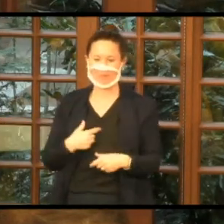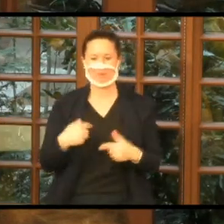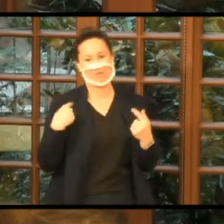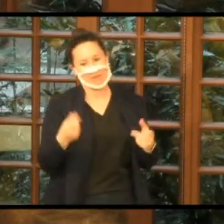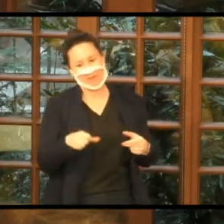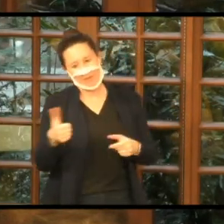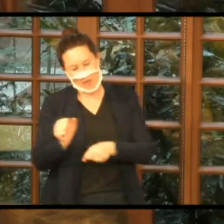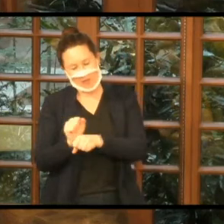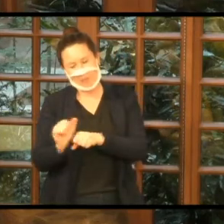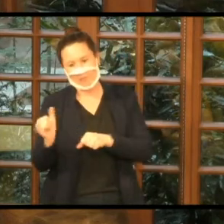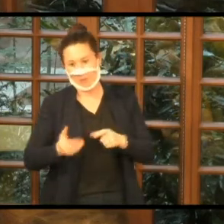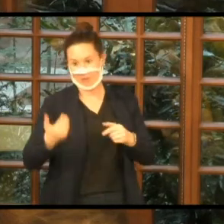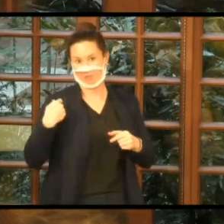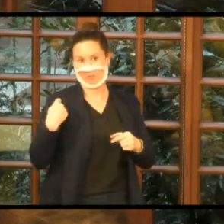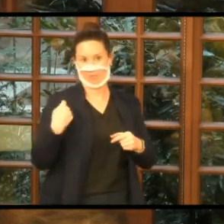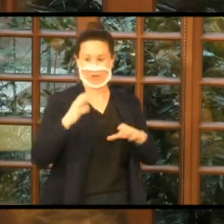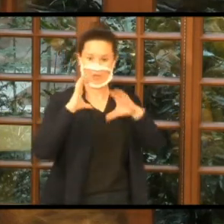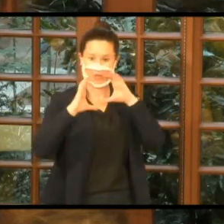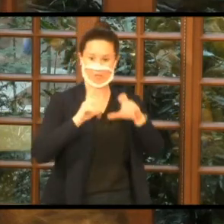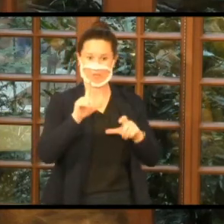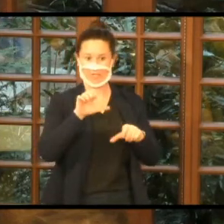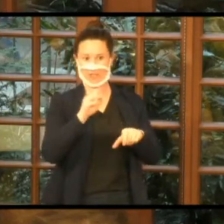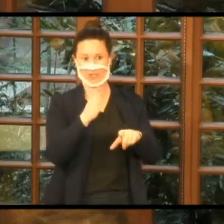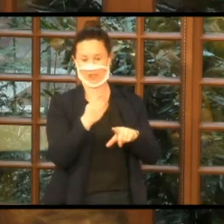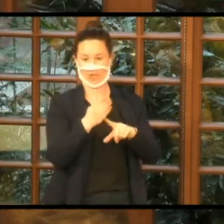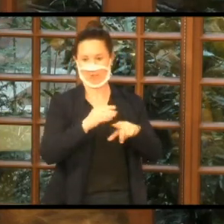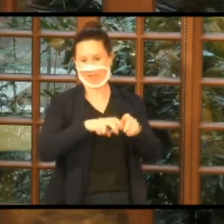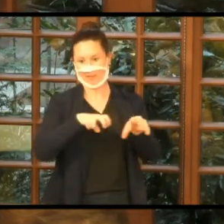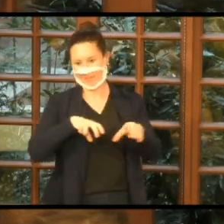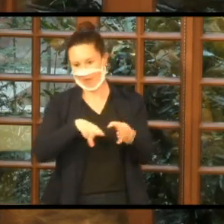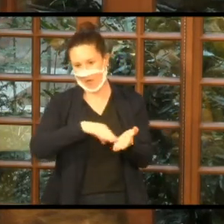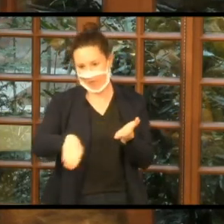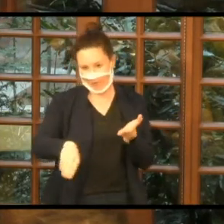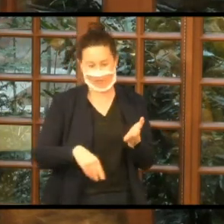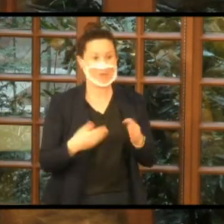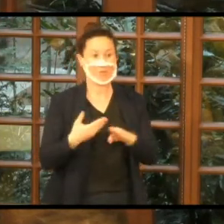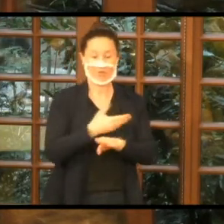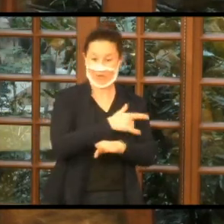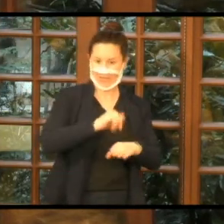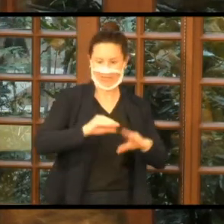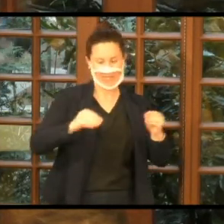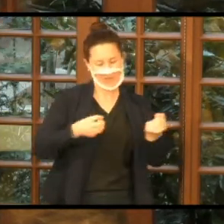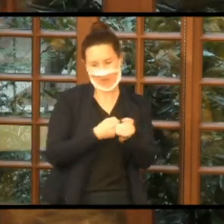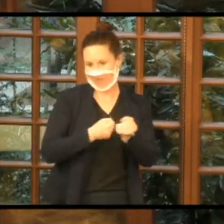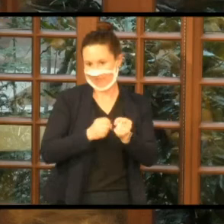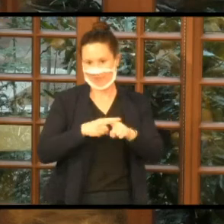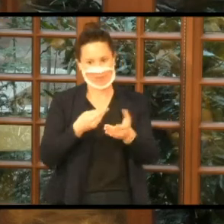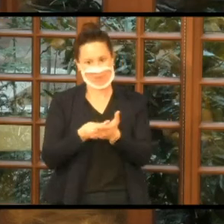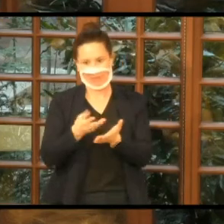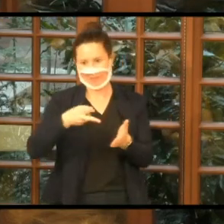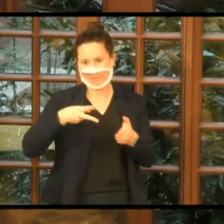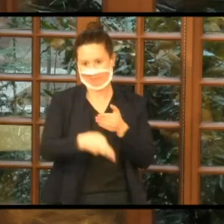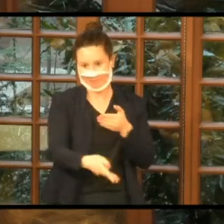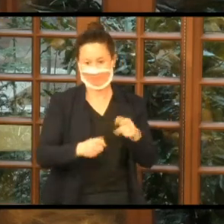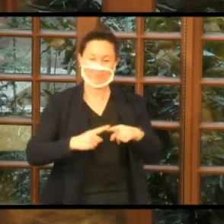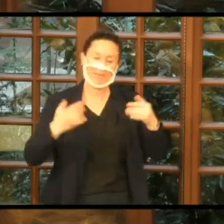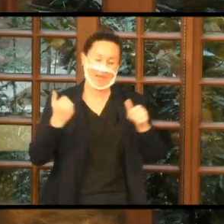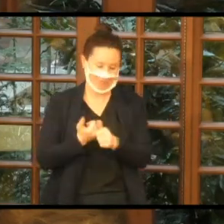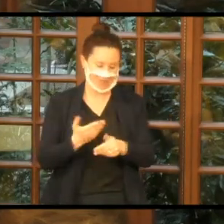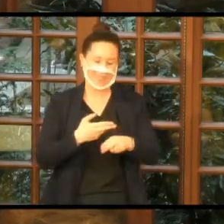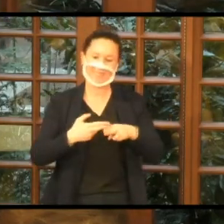the communications firm laid me off. Without the Saturn Club, I had no advocates when cutbacks arrived. But everything is